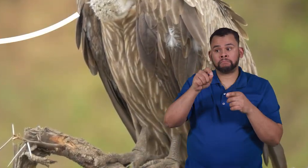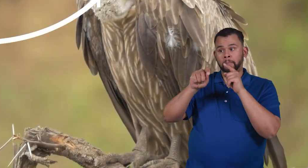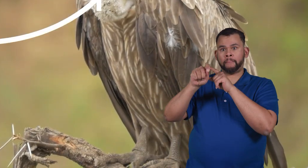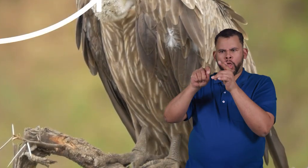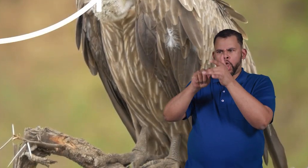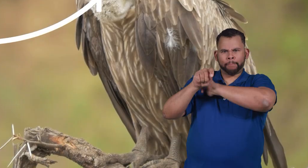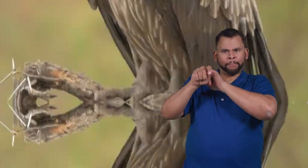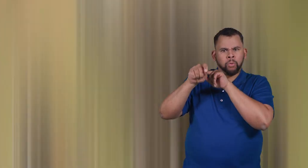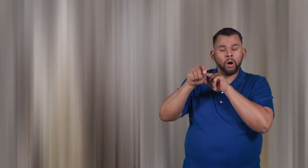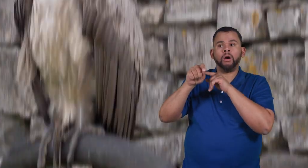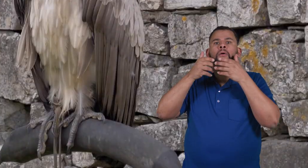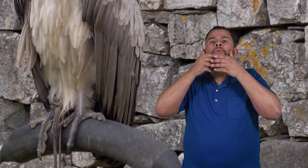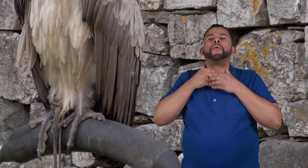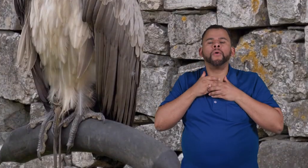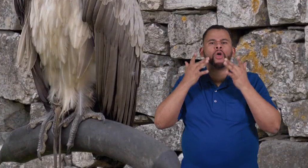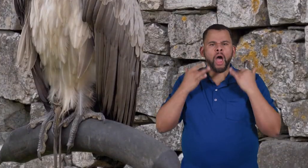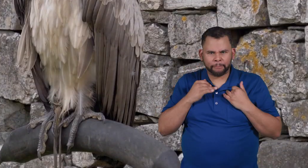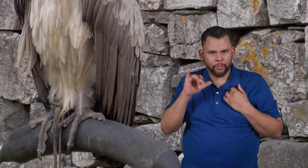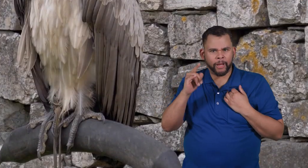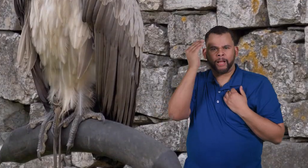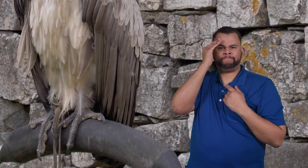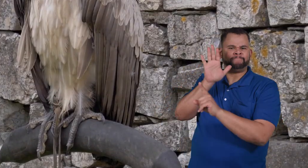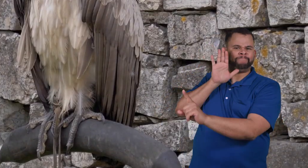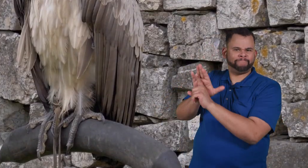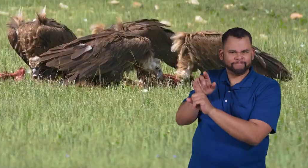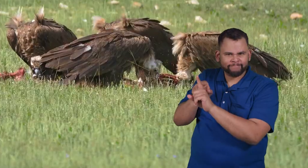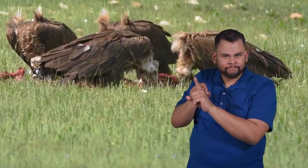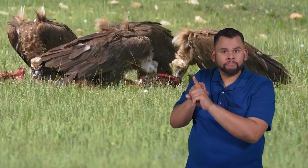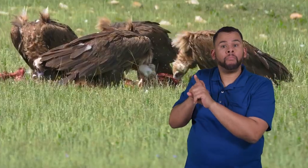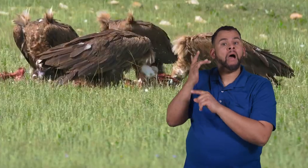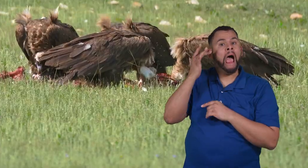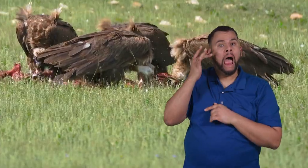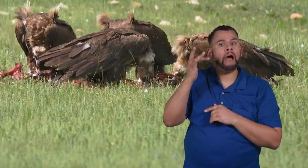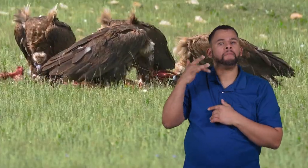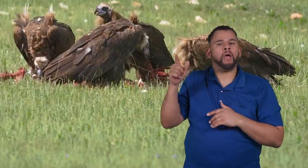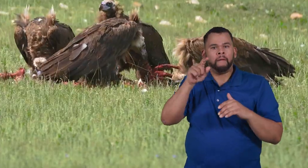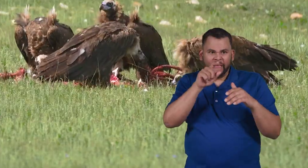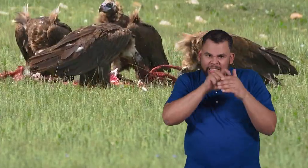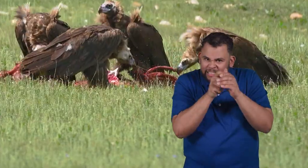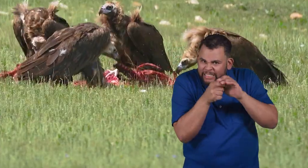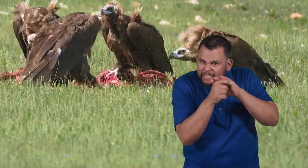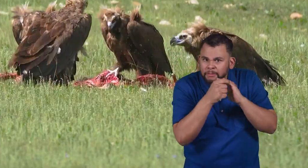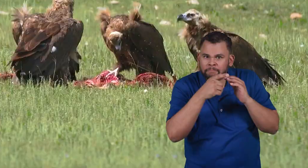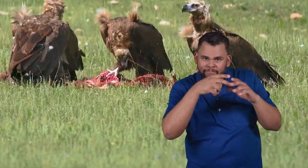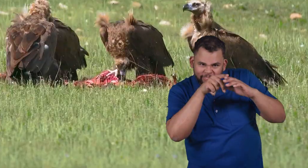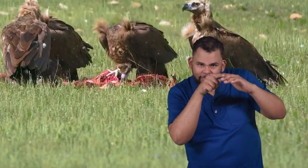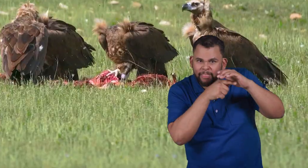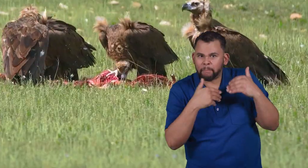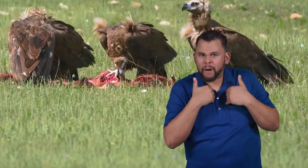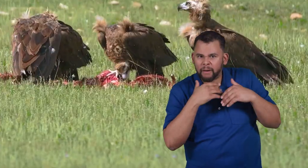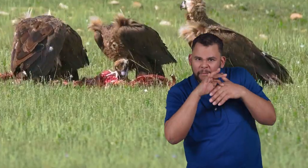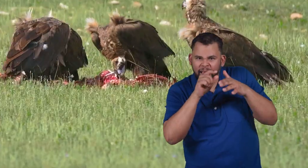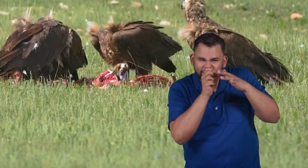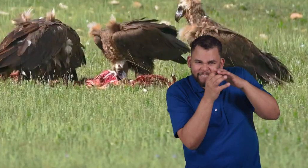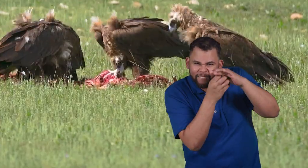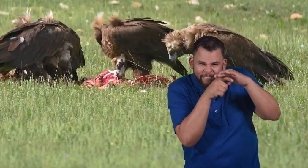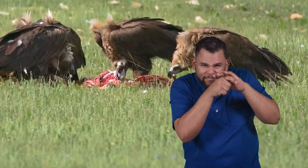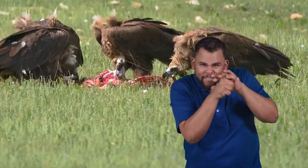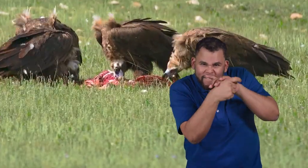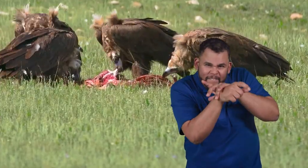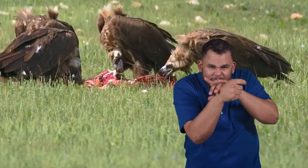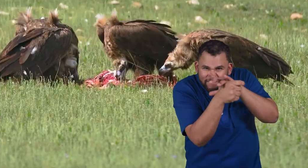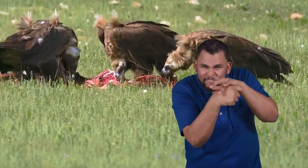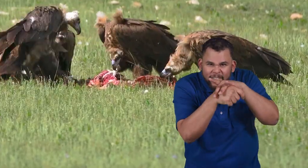heads and necks. You might wonder why that matters. Well, when vultures dig into a meal, such as a leftover